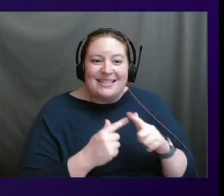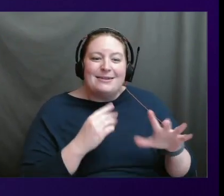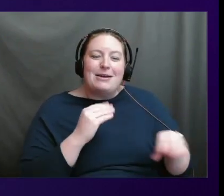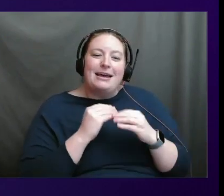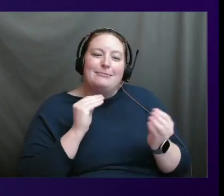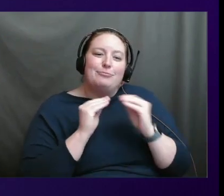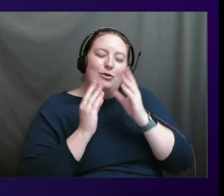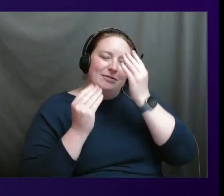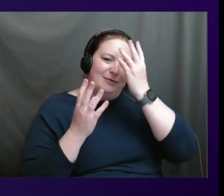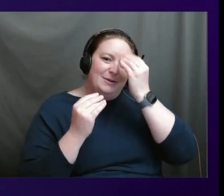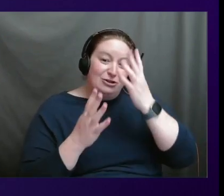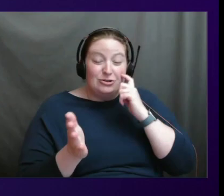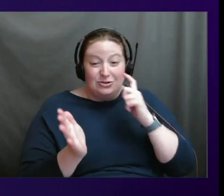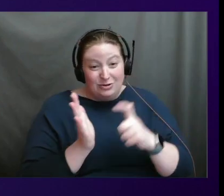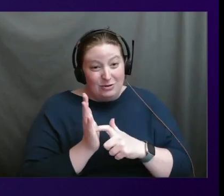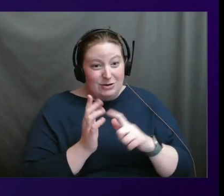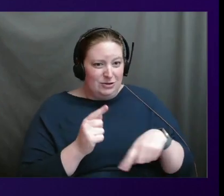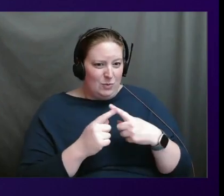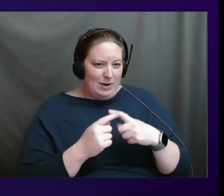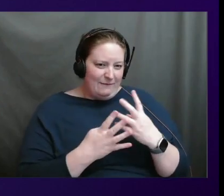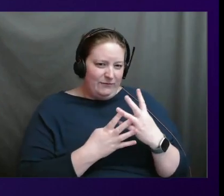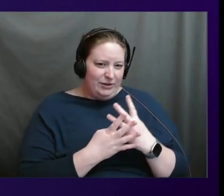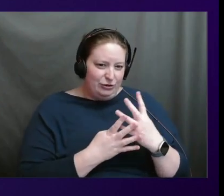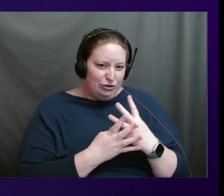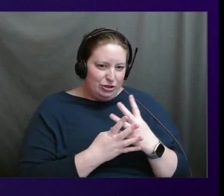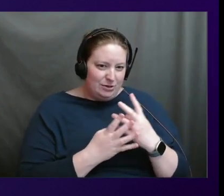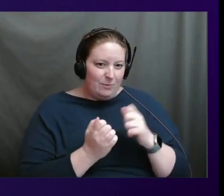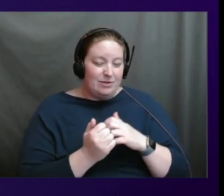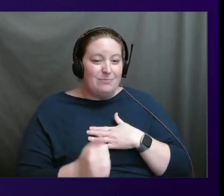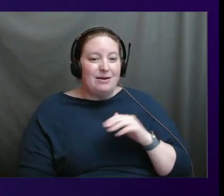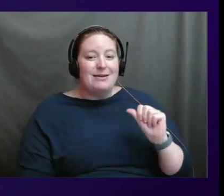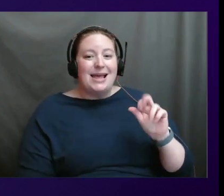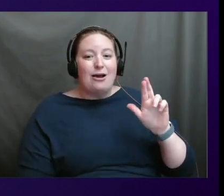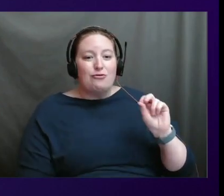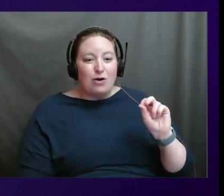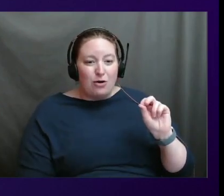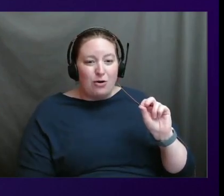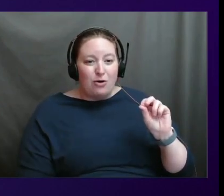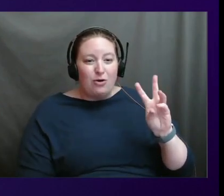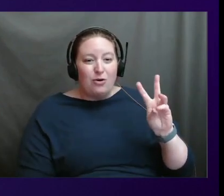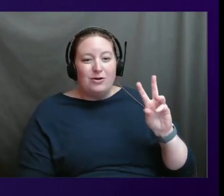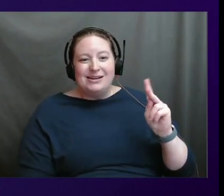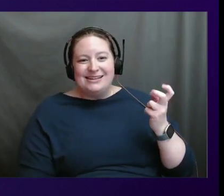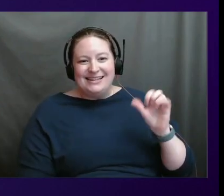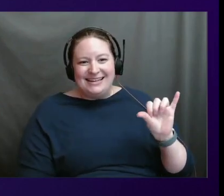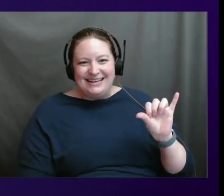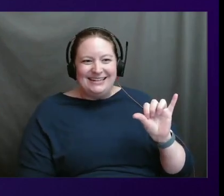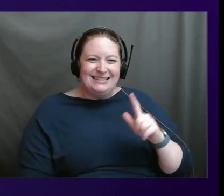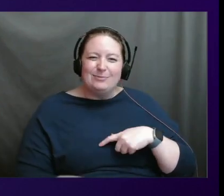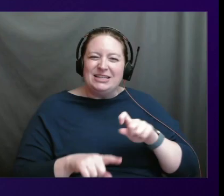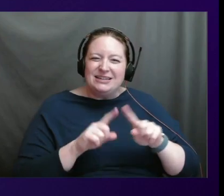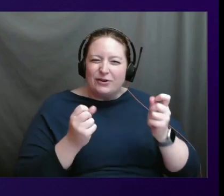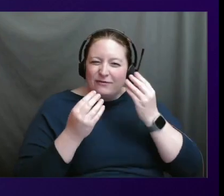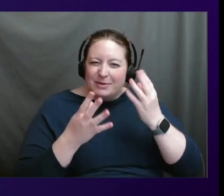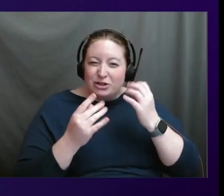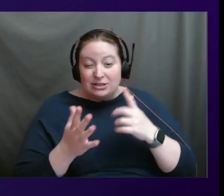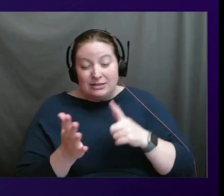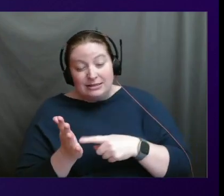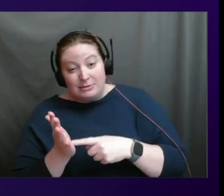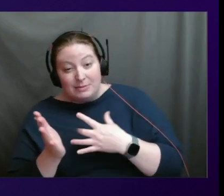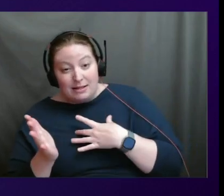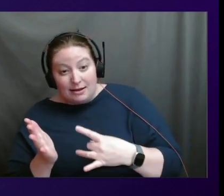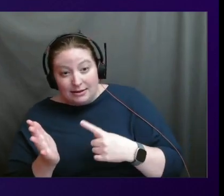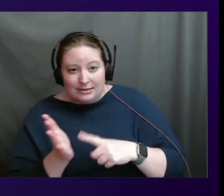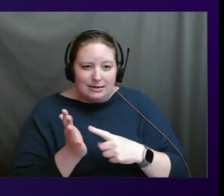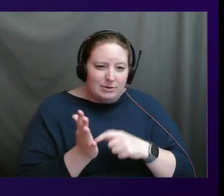notice, as I'm saying, it's when I'm filtering through with my arrow keys, it's giving me different information. Sometimes I like it, sometimes I don't like it, but this will